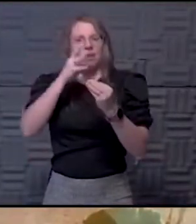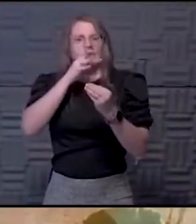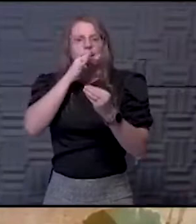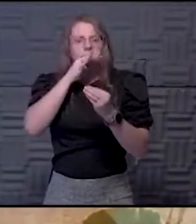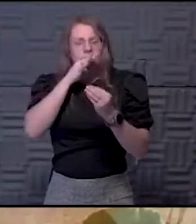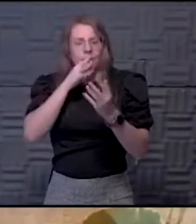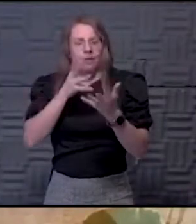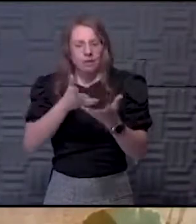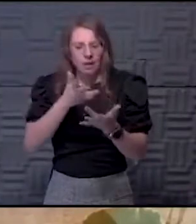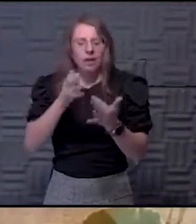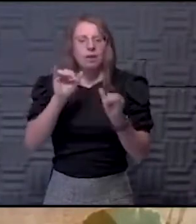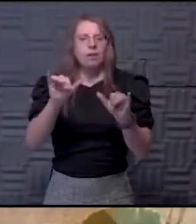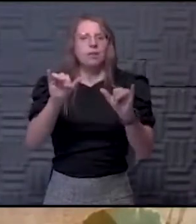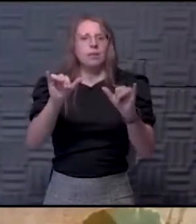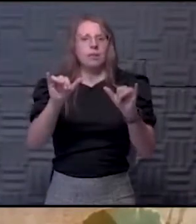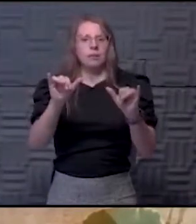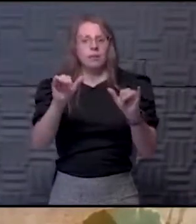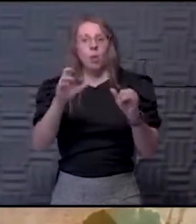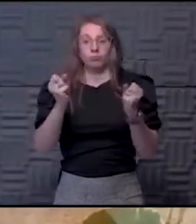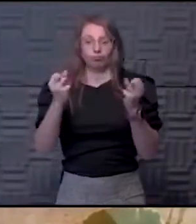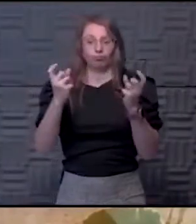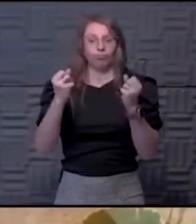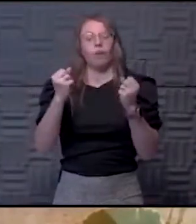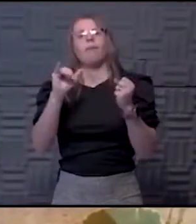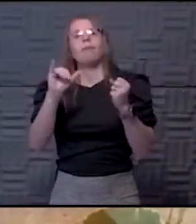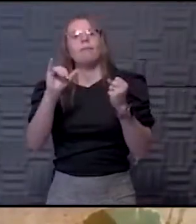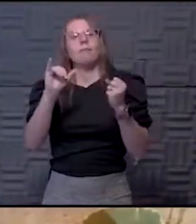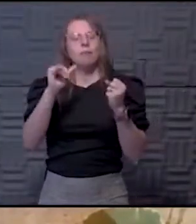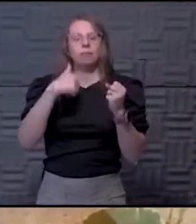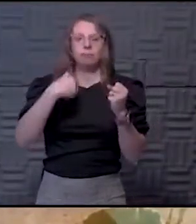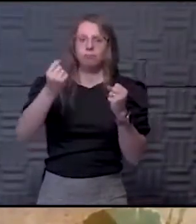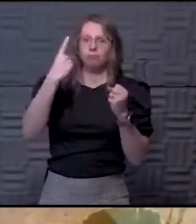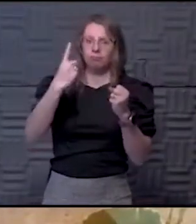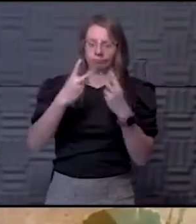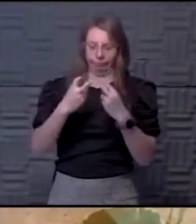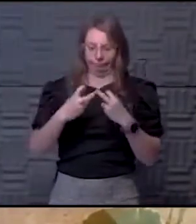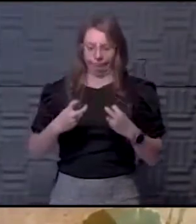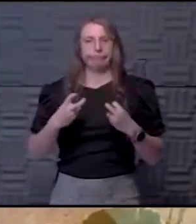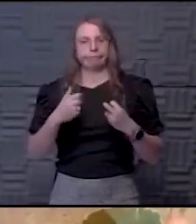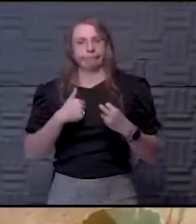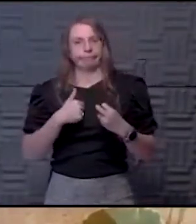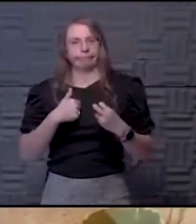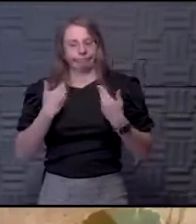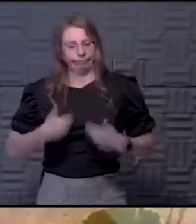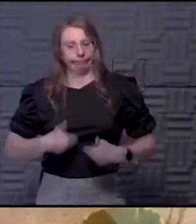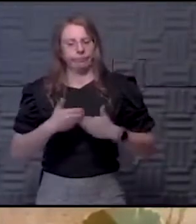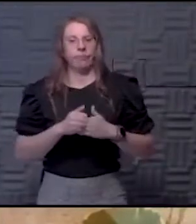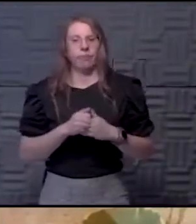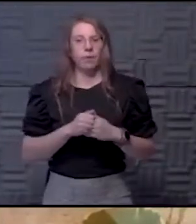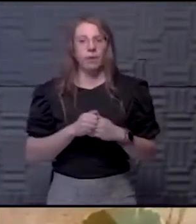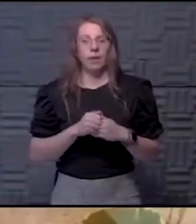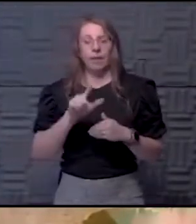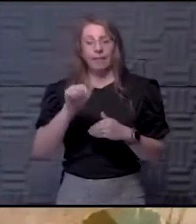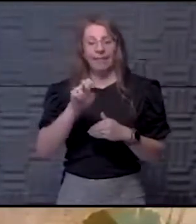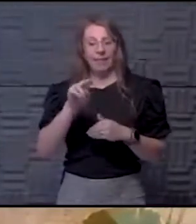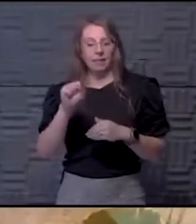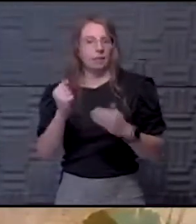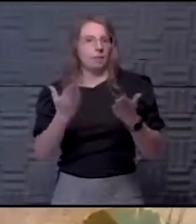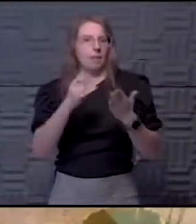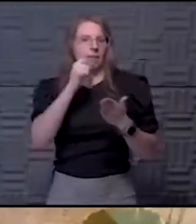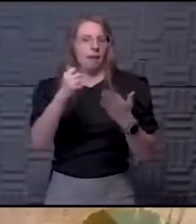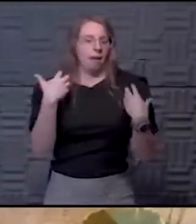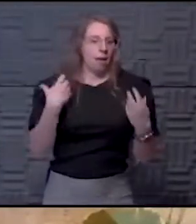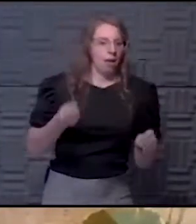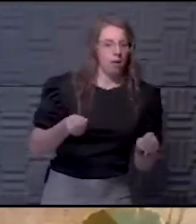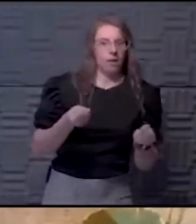easy to, again, have some of those lenses be not necessarily as healthy as they could be, or that will take us down